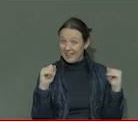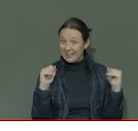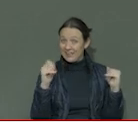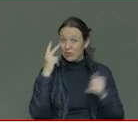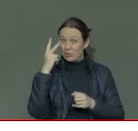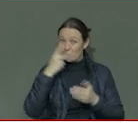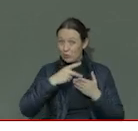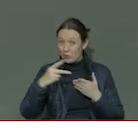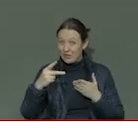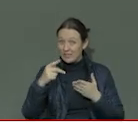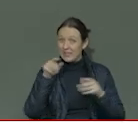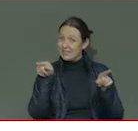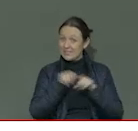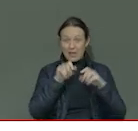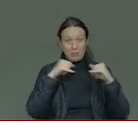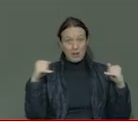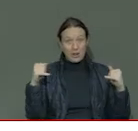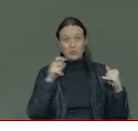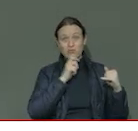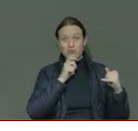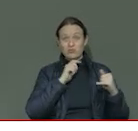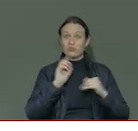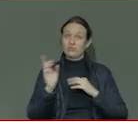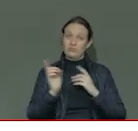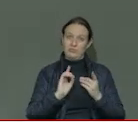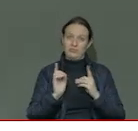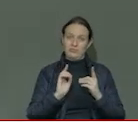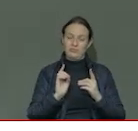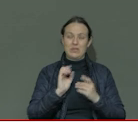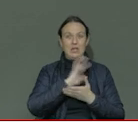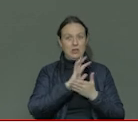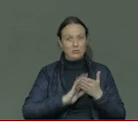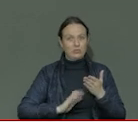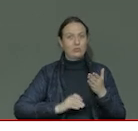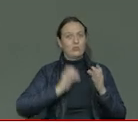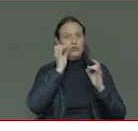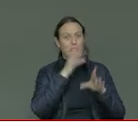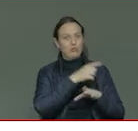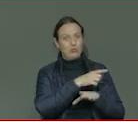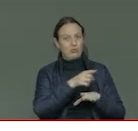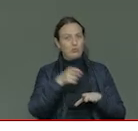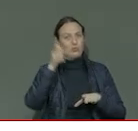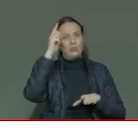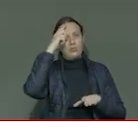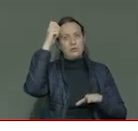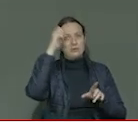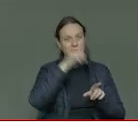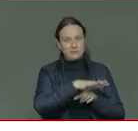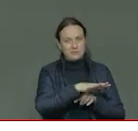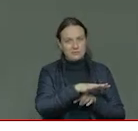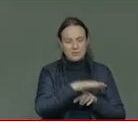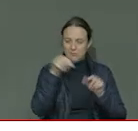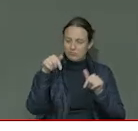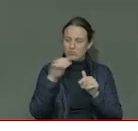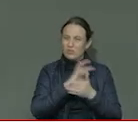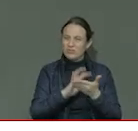weeks. I'm going to refer to the same line again. I am going to tell you a story that will make you believe in God. Why will this story make you believe